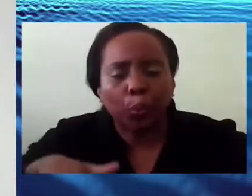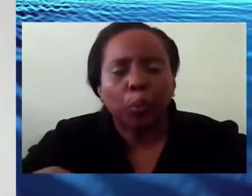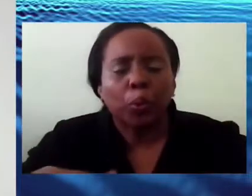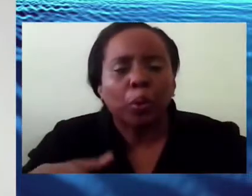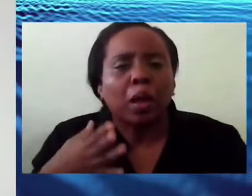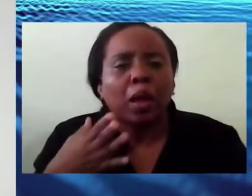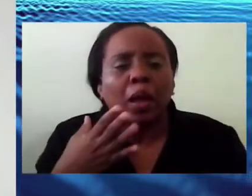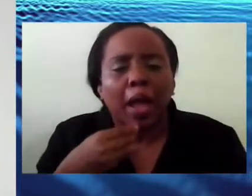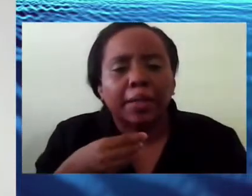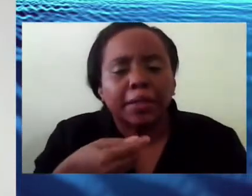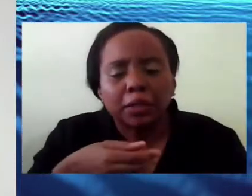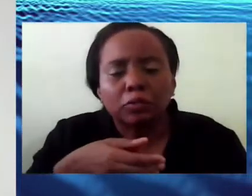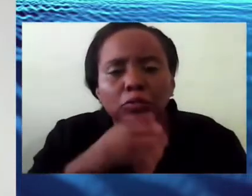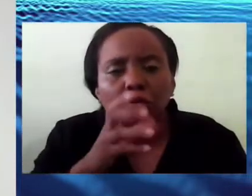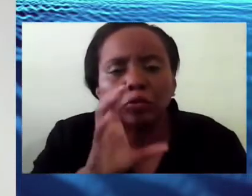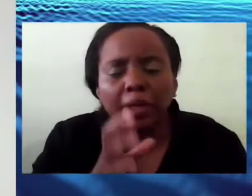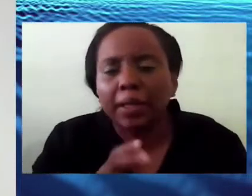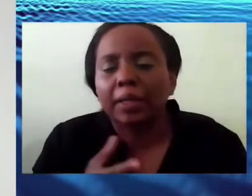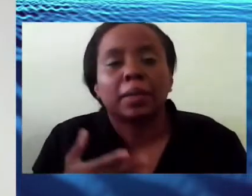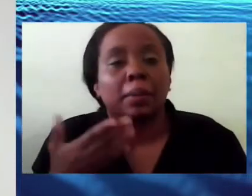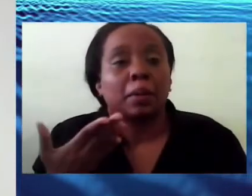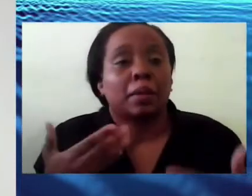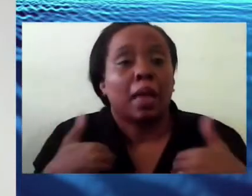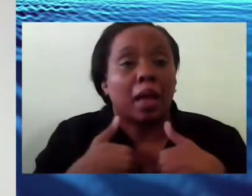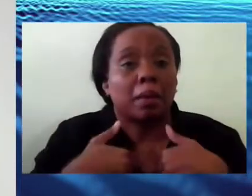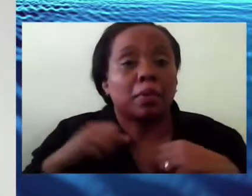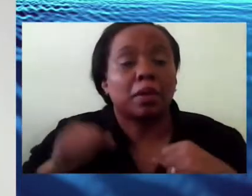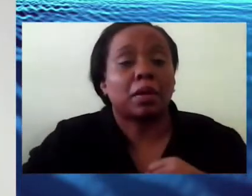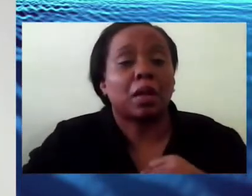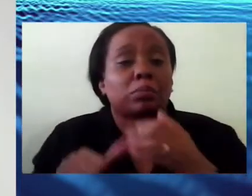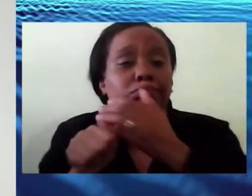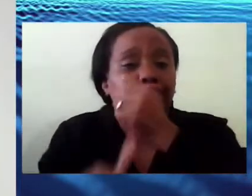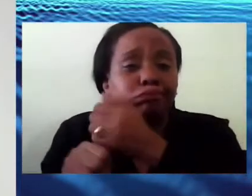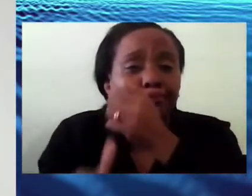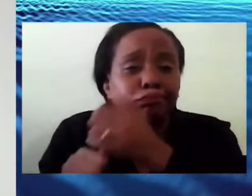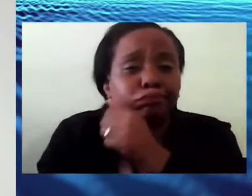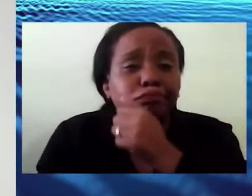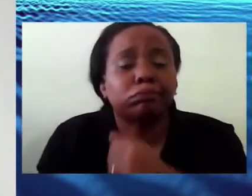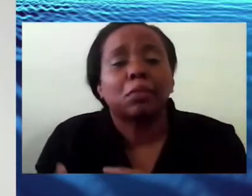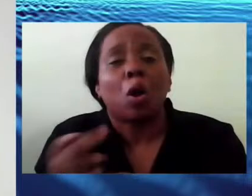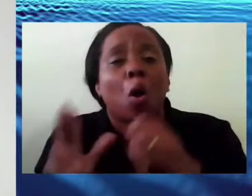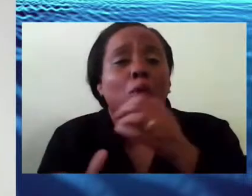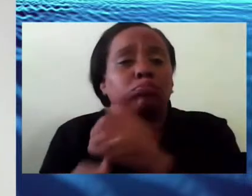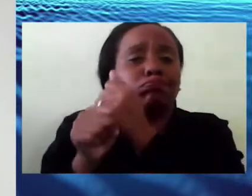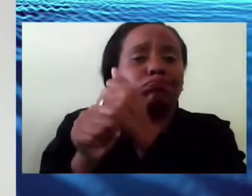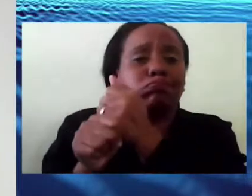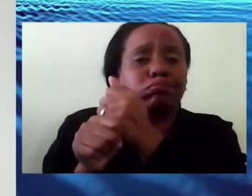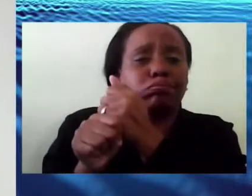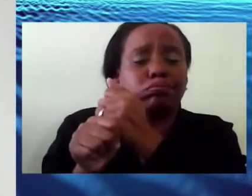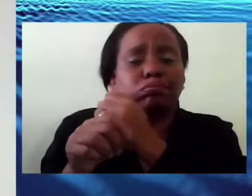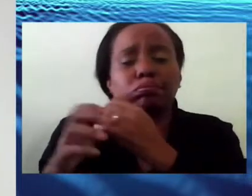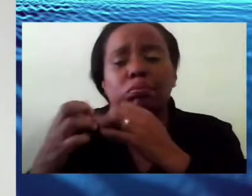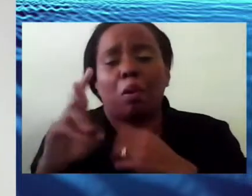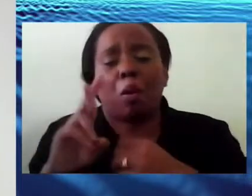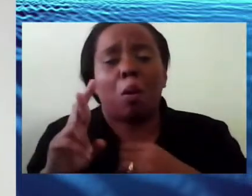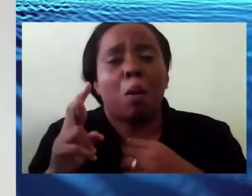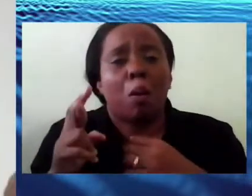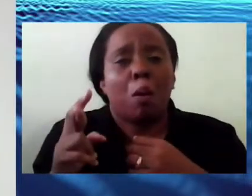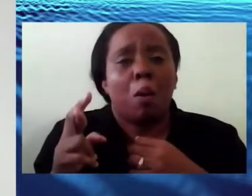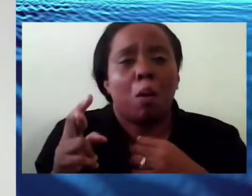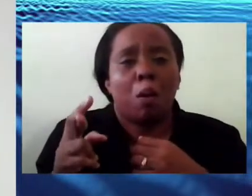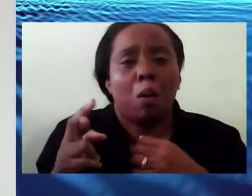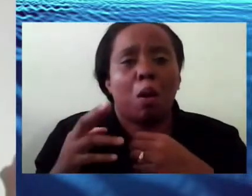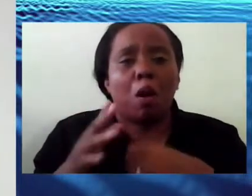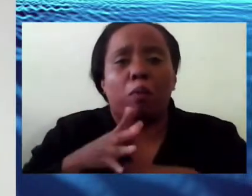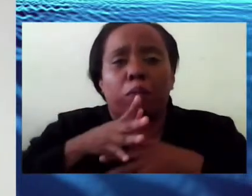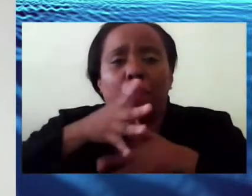digestive problems, vomiting, constipation, diarrhea. These are things that may not necessarily manifest themselves instantly,